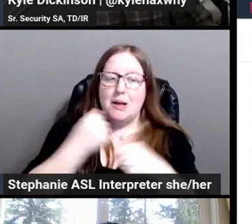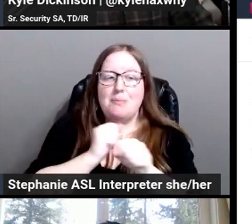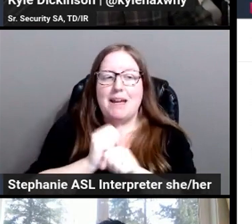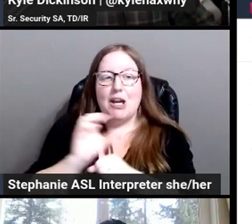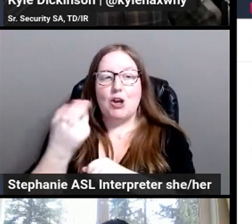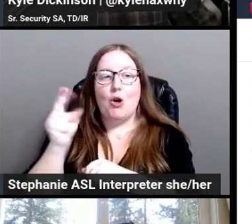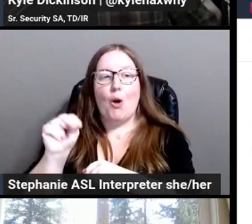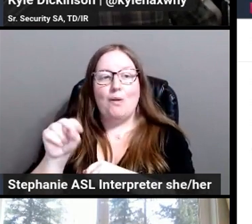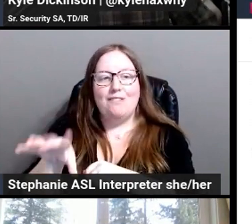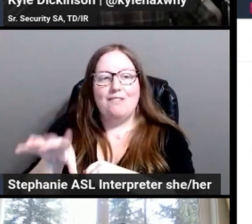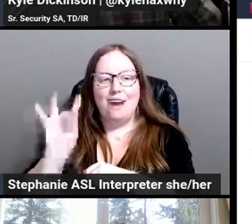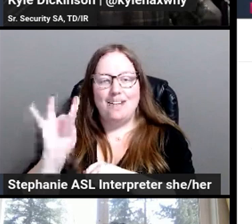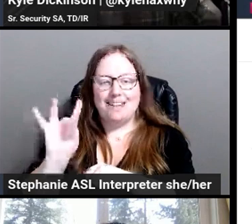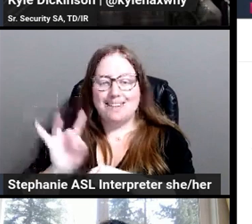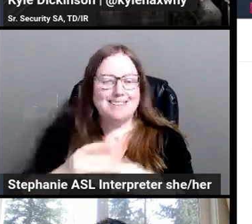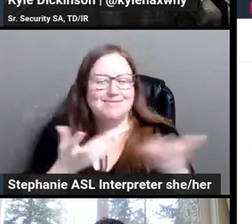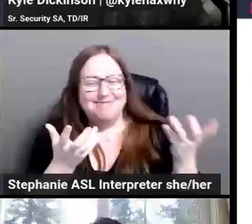So